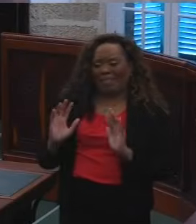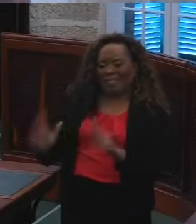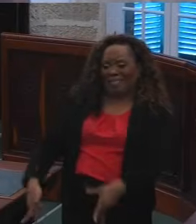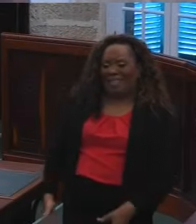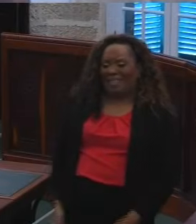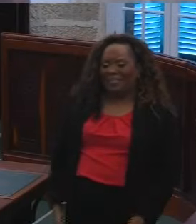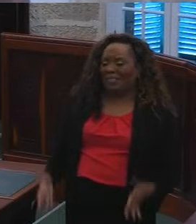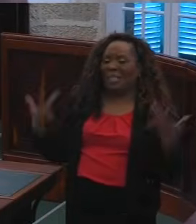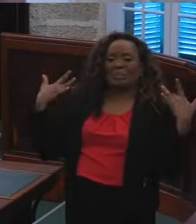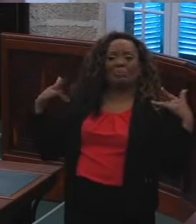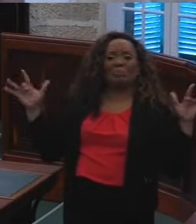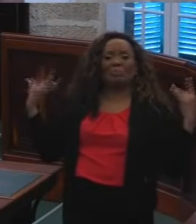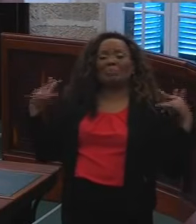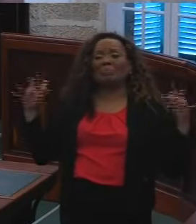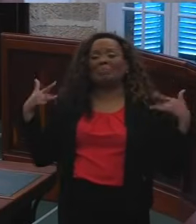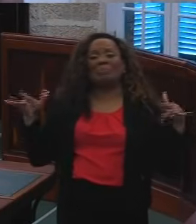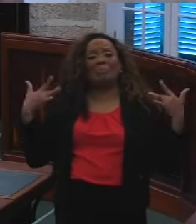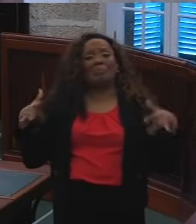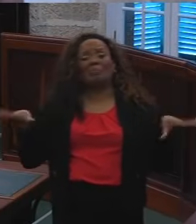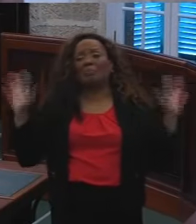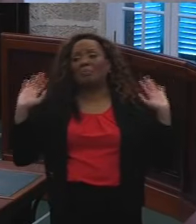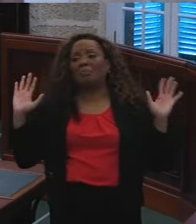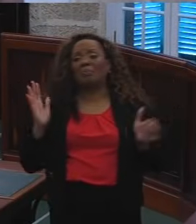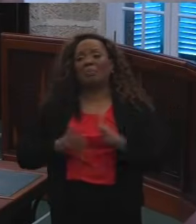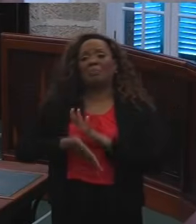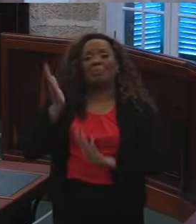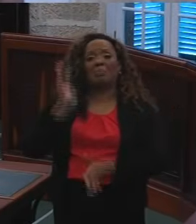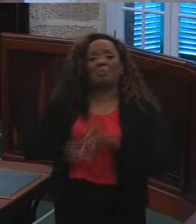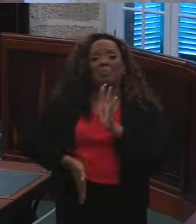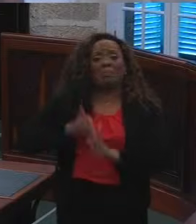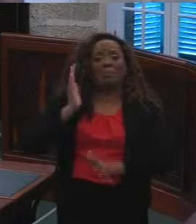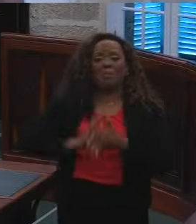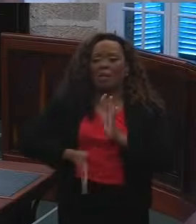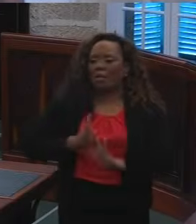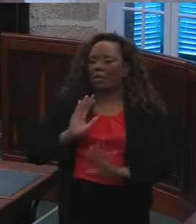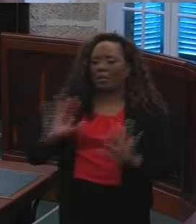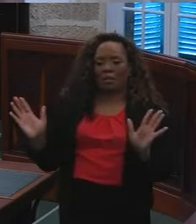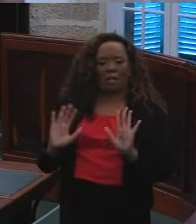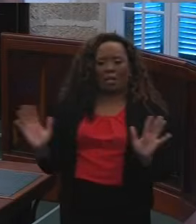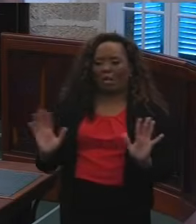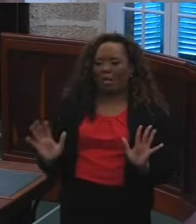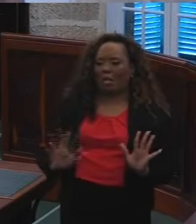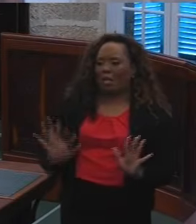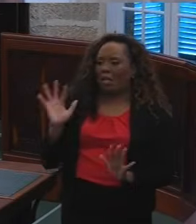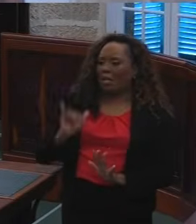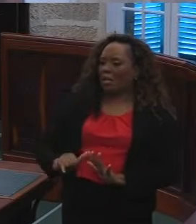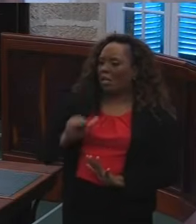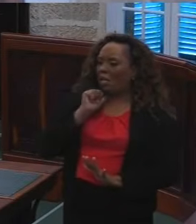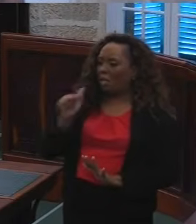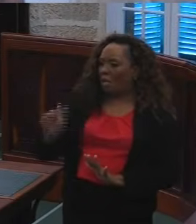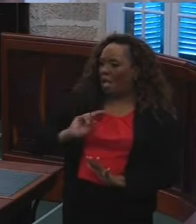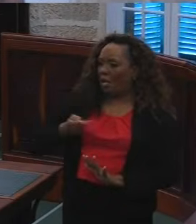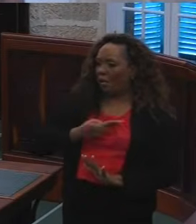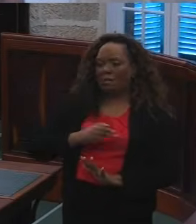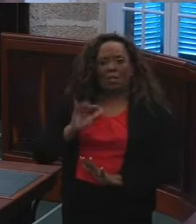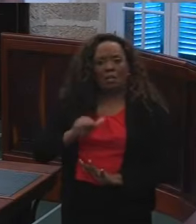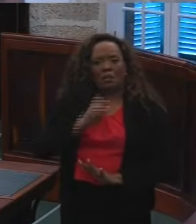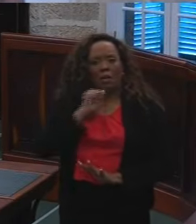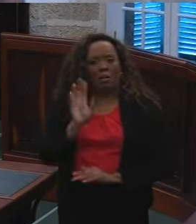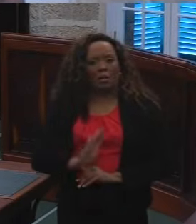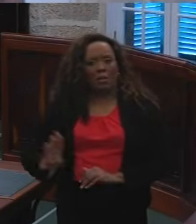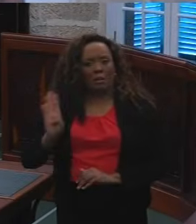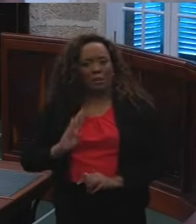tarnish the good reputation of our country, the reputation of families in Barbados, is not who we are as a country at